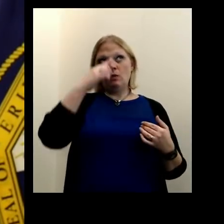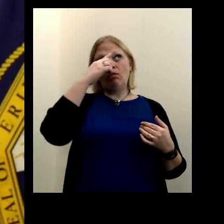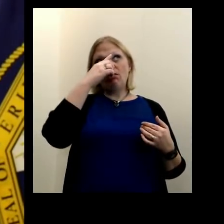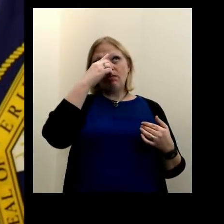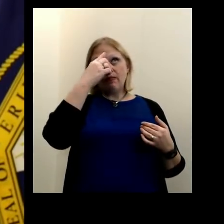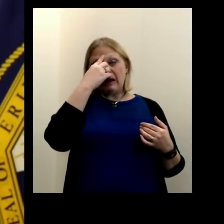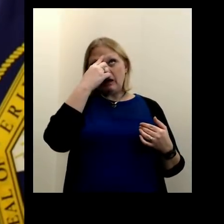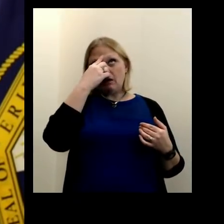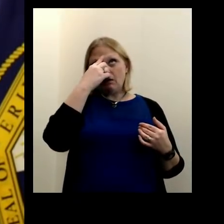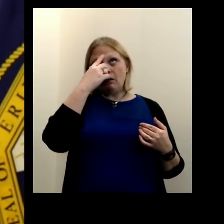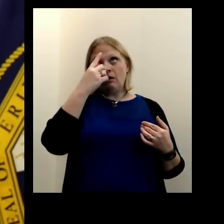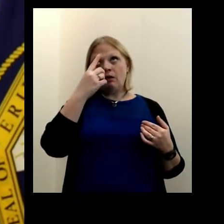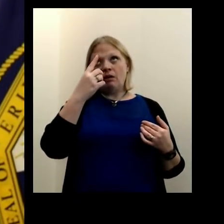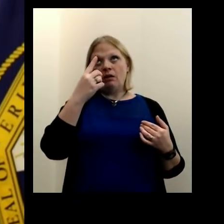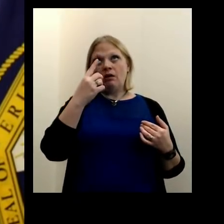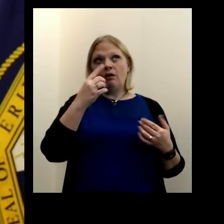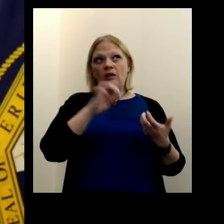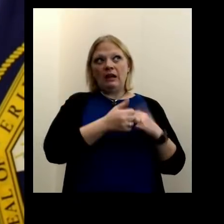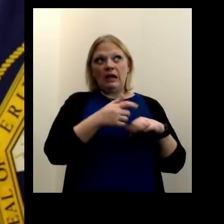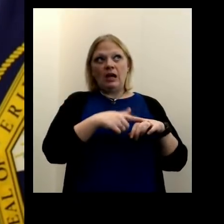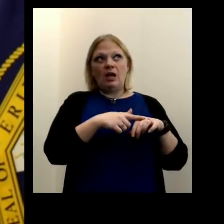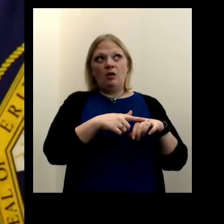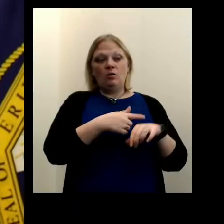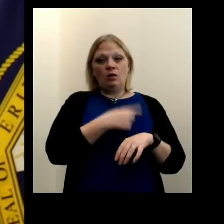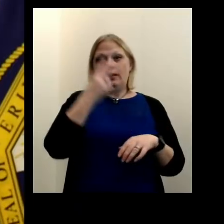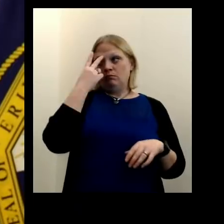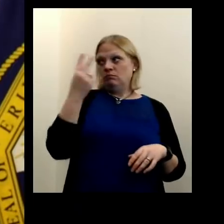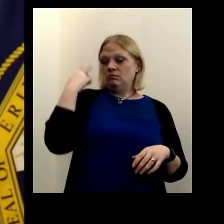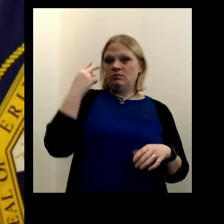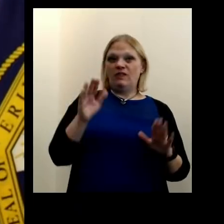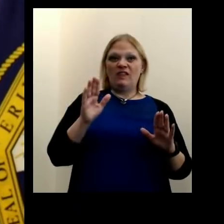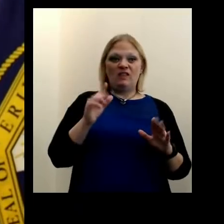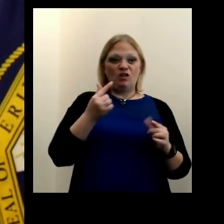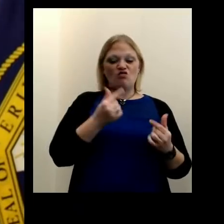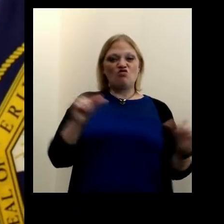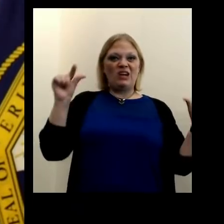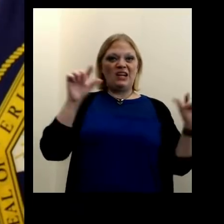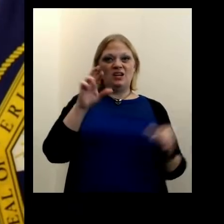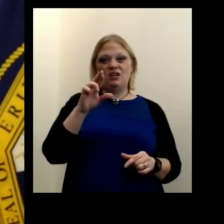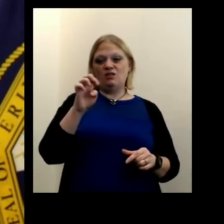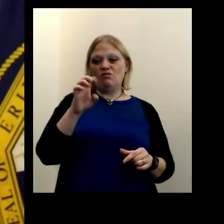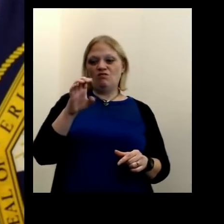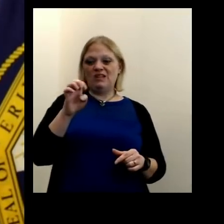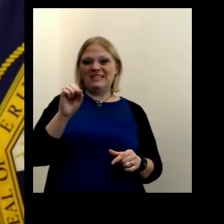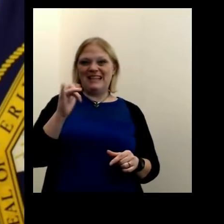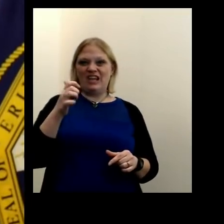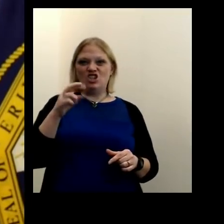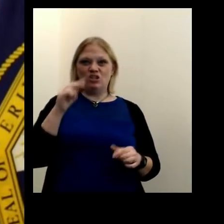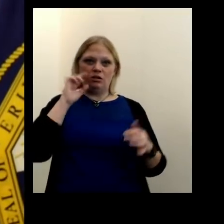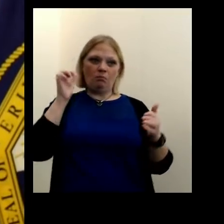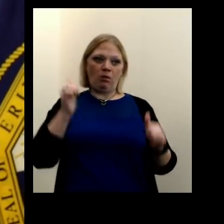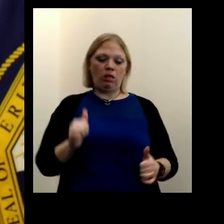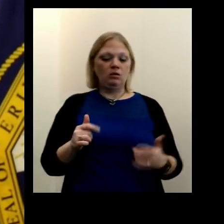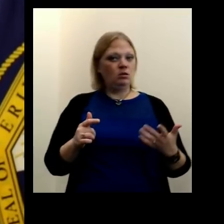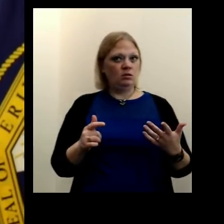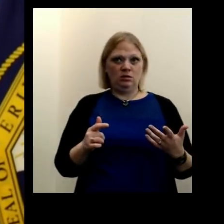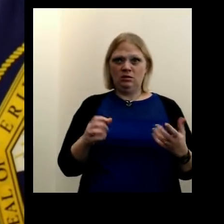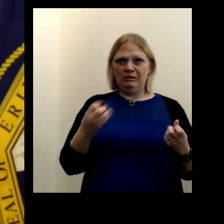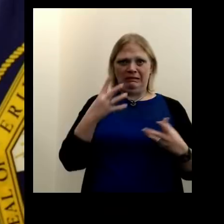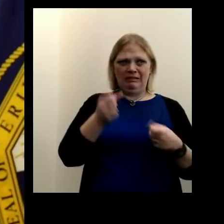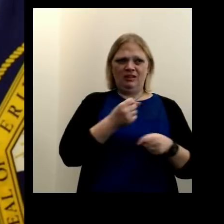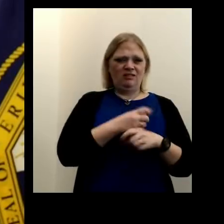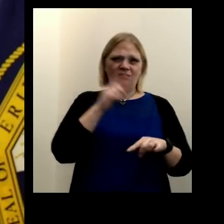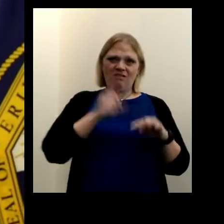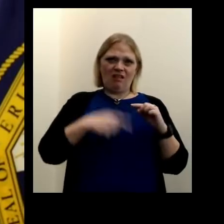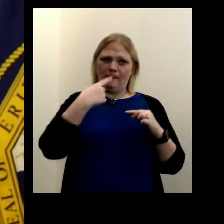to handle and come out of the Great Recession. It took years. So this is not, I can't give you a definitive